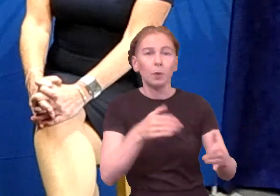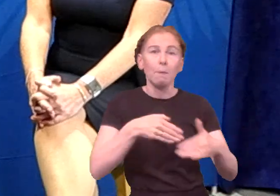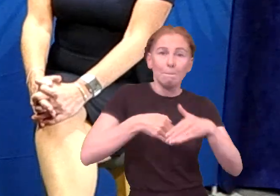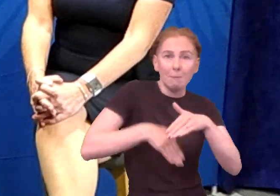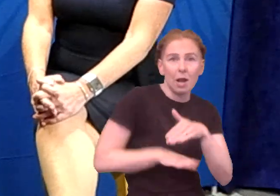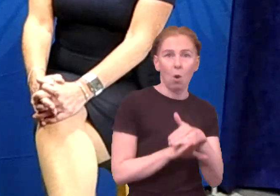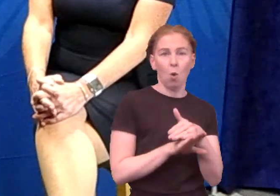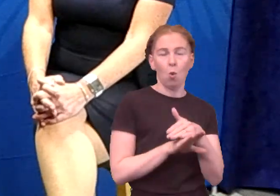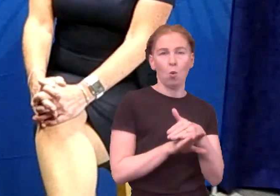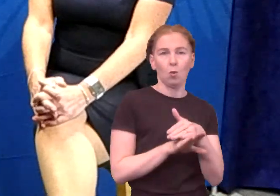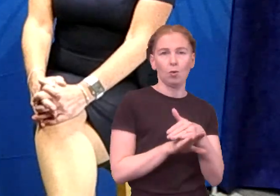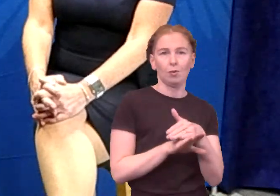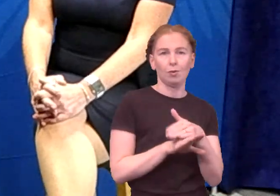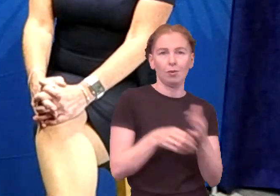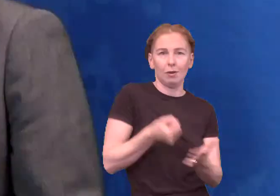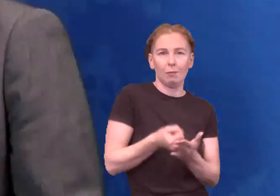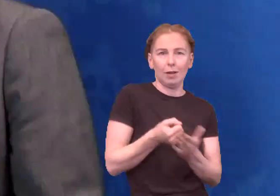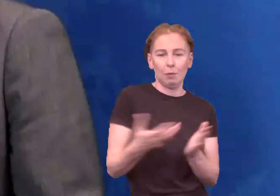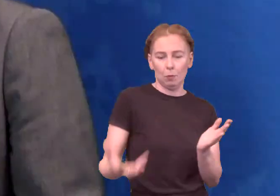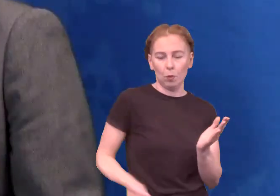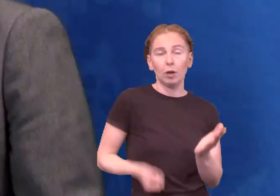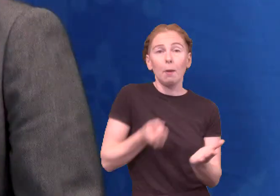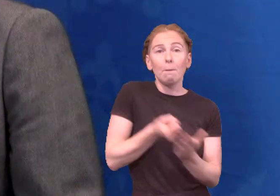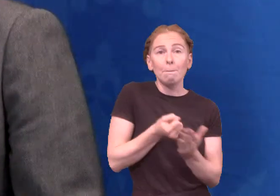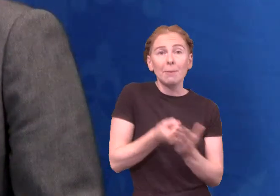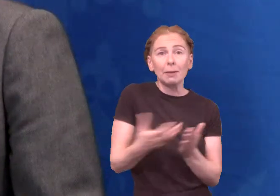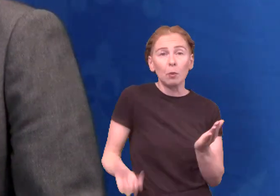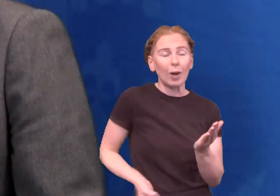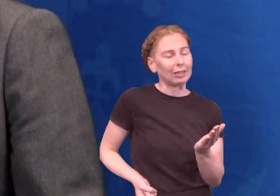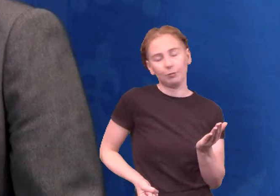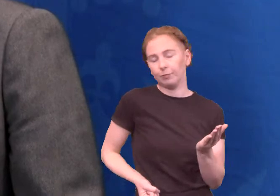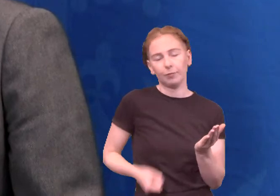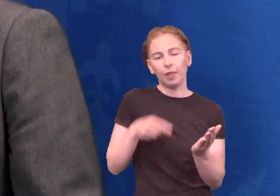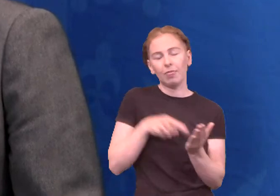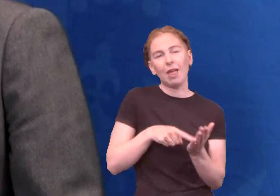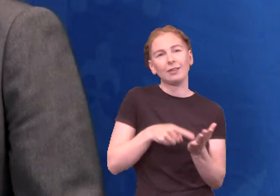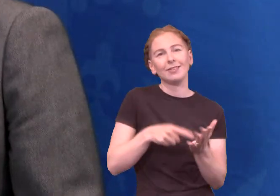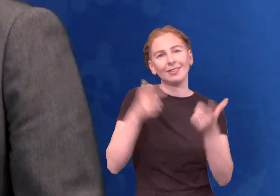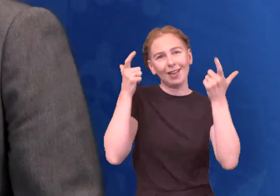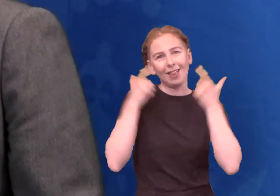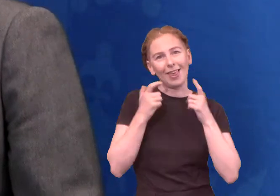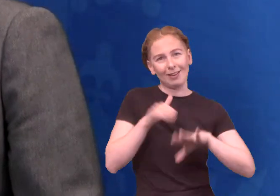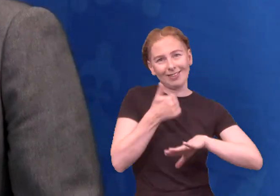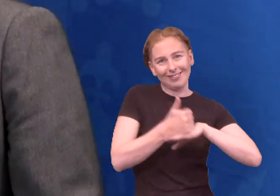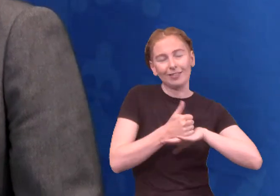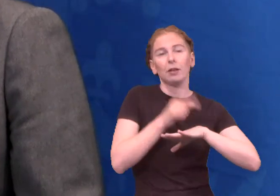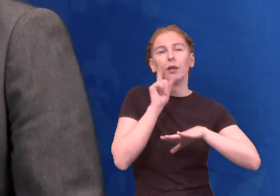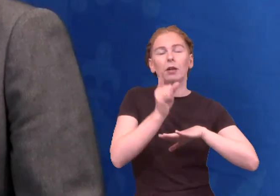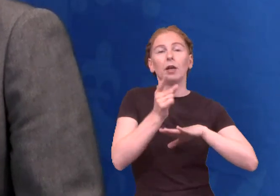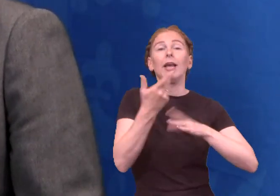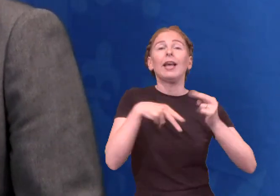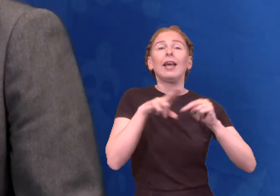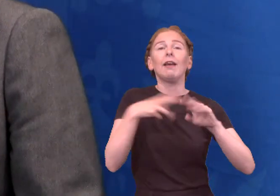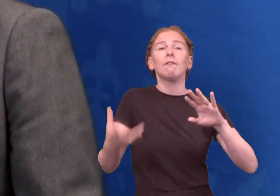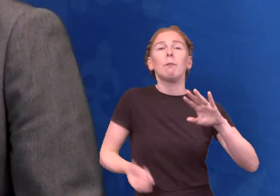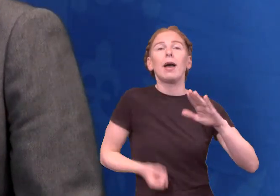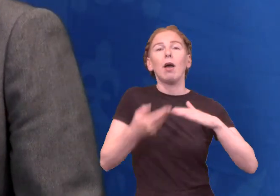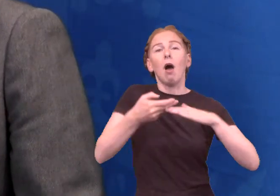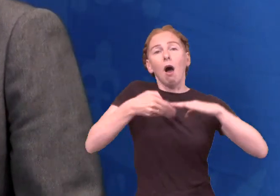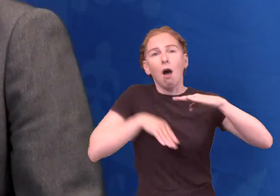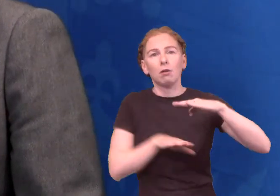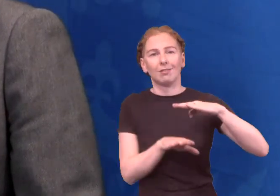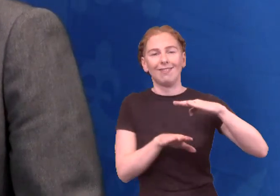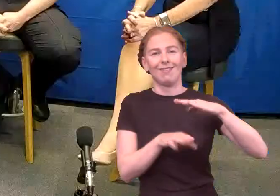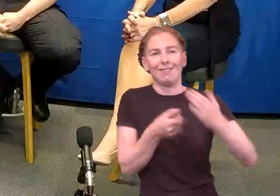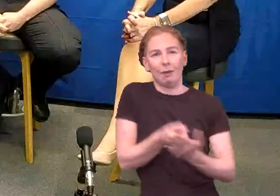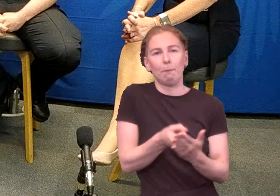So hopefully that answers your question, Jay. So not the minimum wage itself, which is obviously set legally, but people that are being paid below that. So that's what we actually